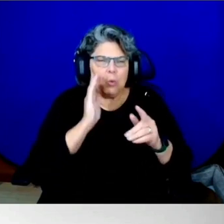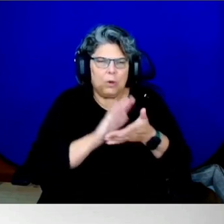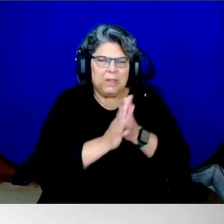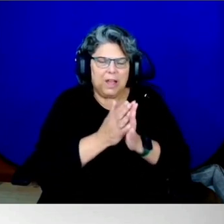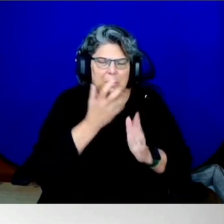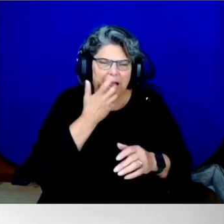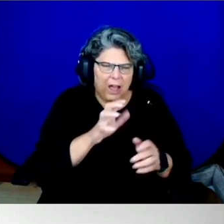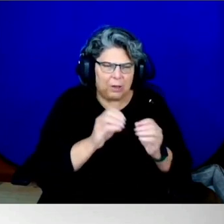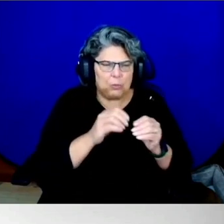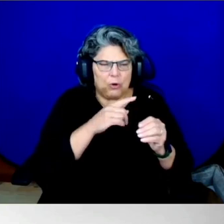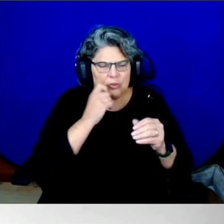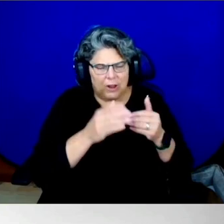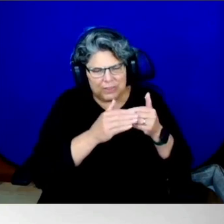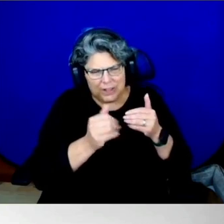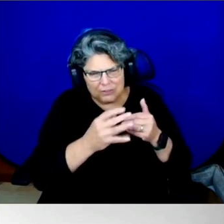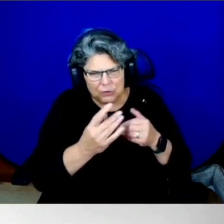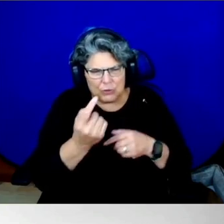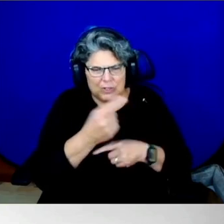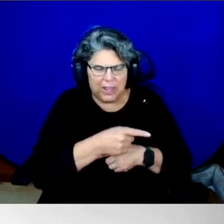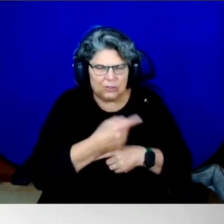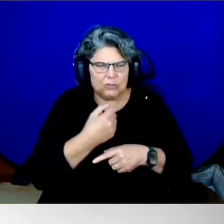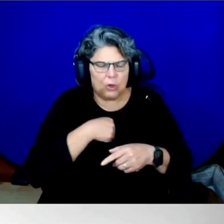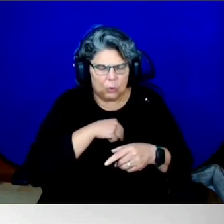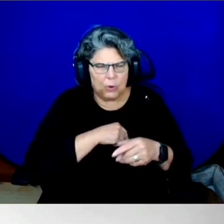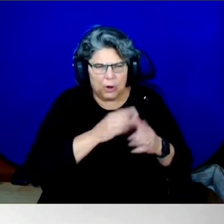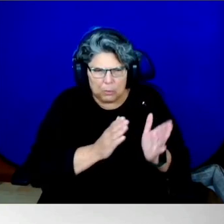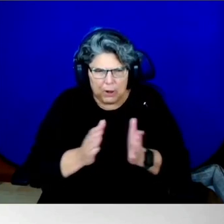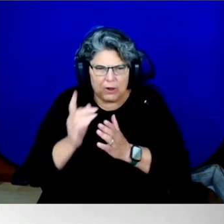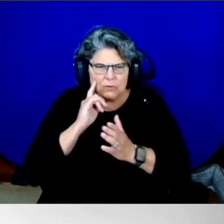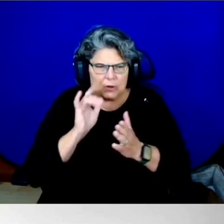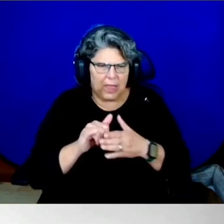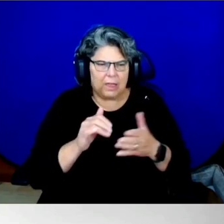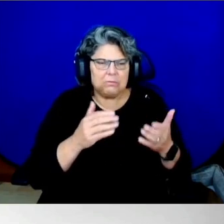days. So something we're really preparing for. Thank you.